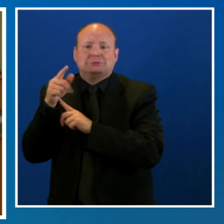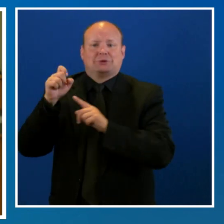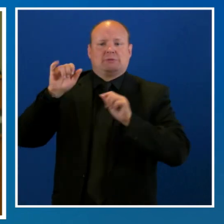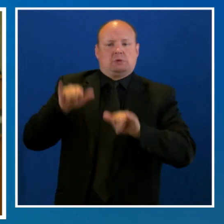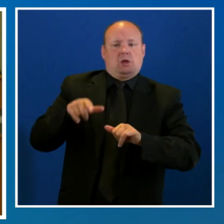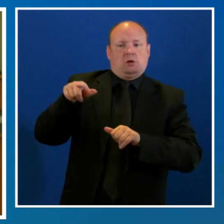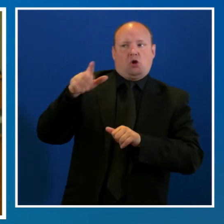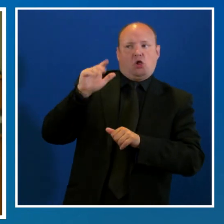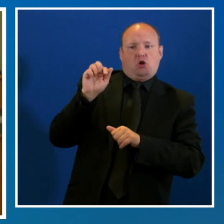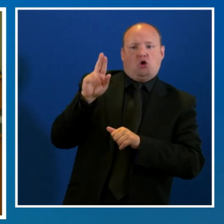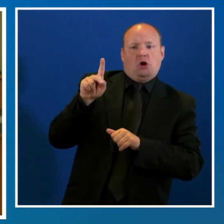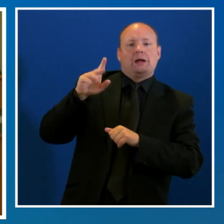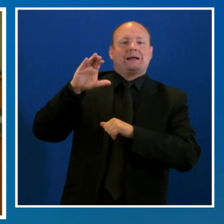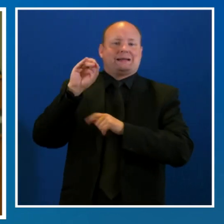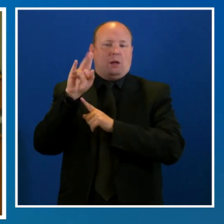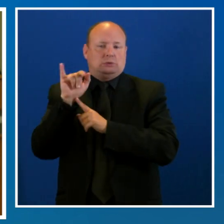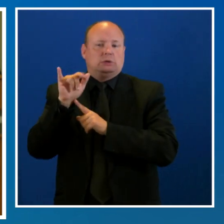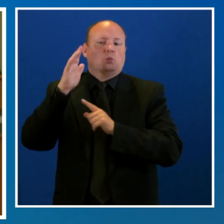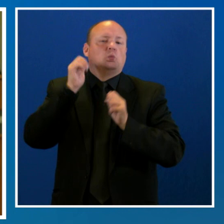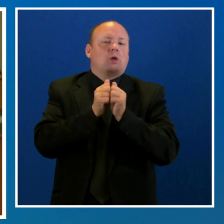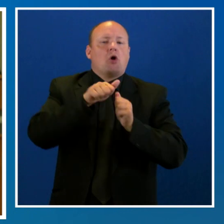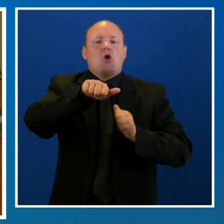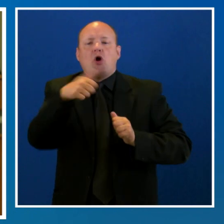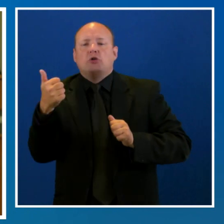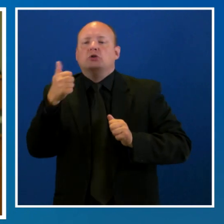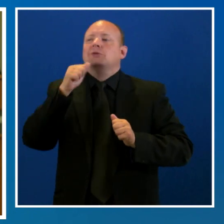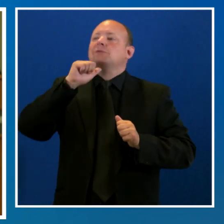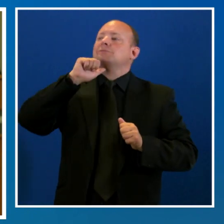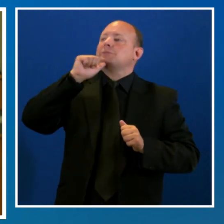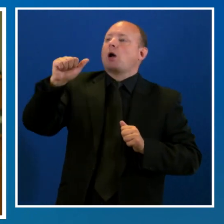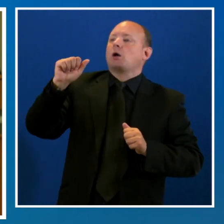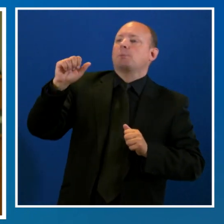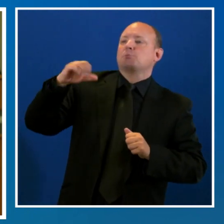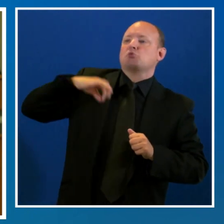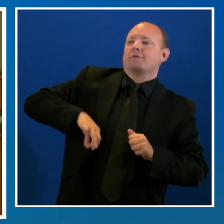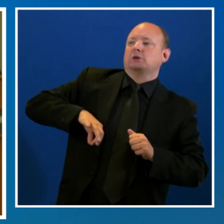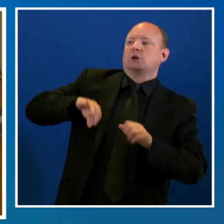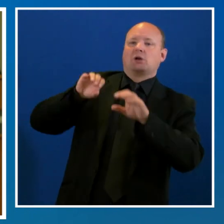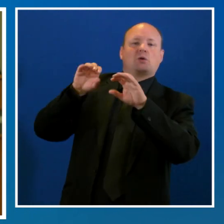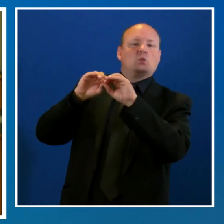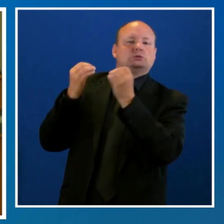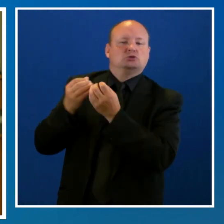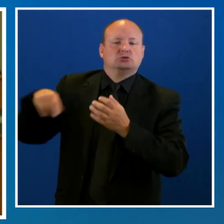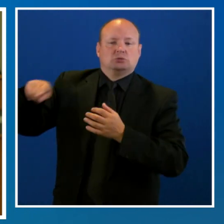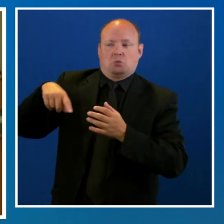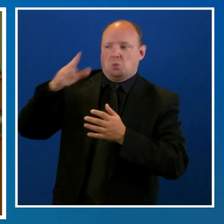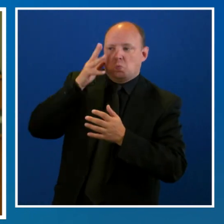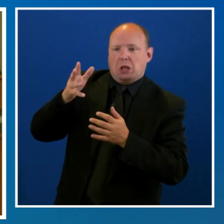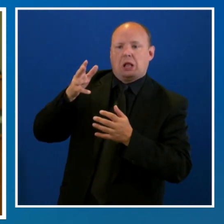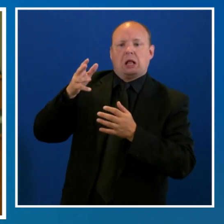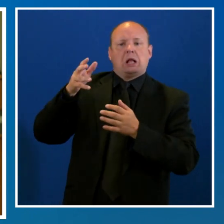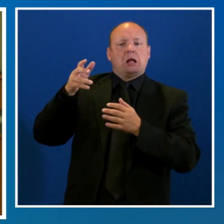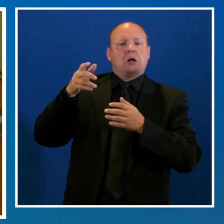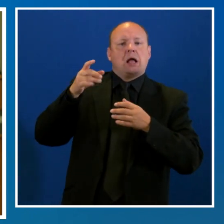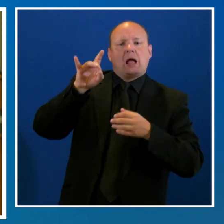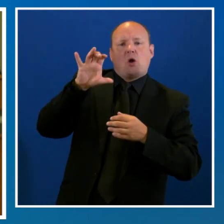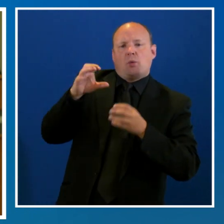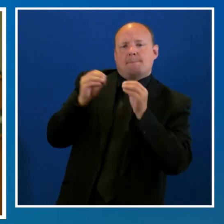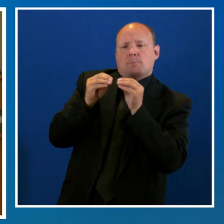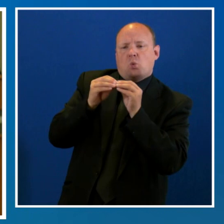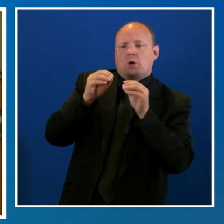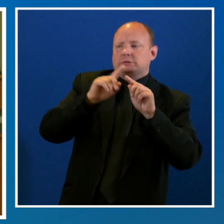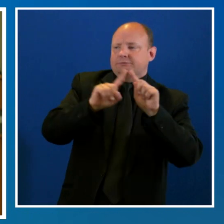with local nonprofit providers, will open spots for 800 additional households to receive